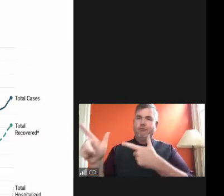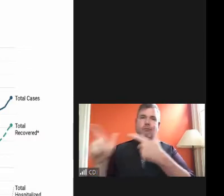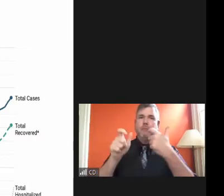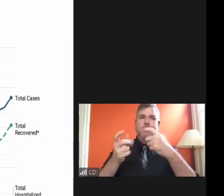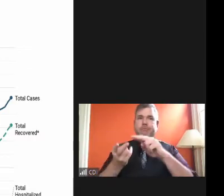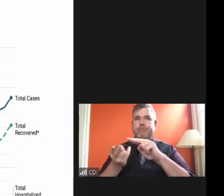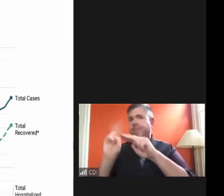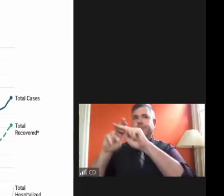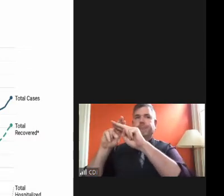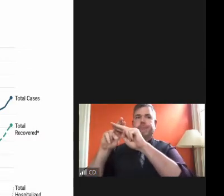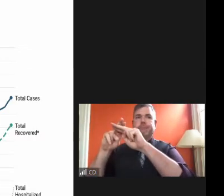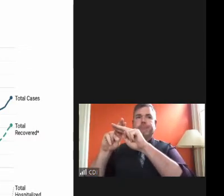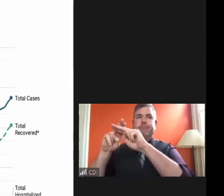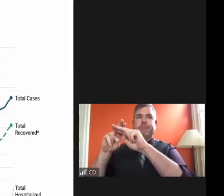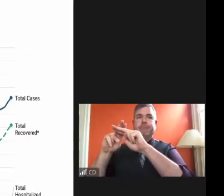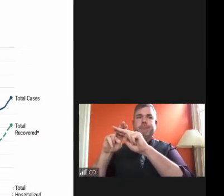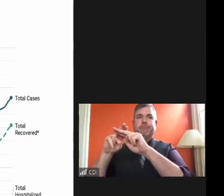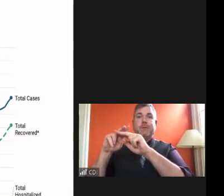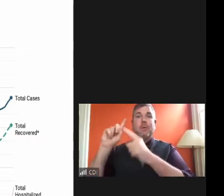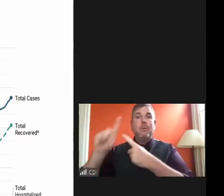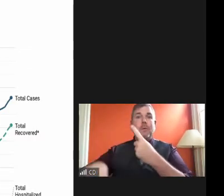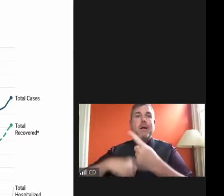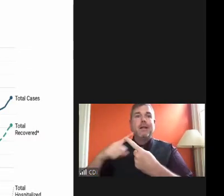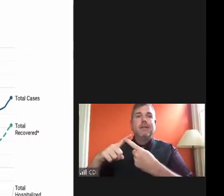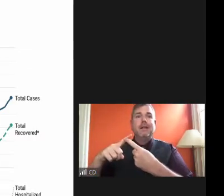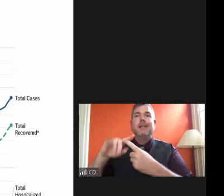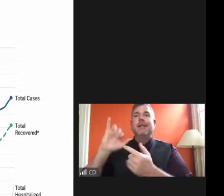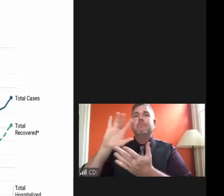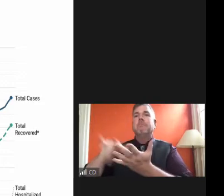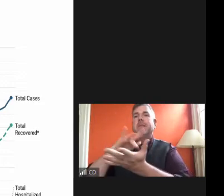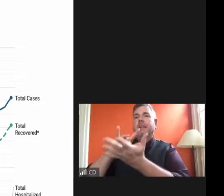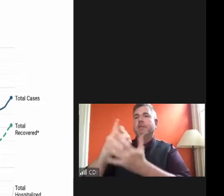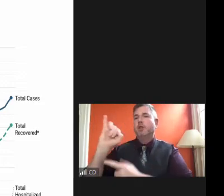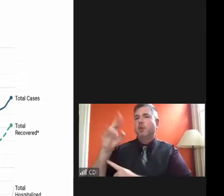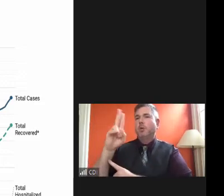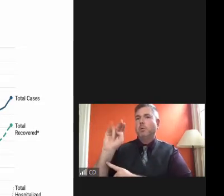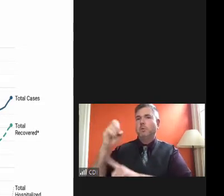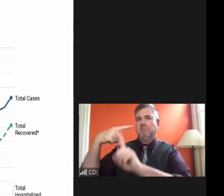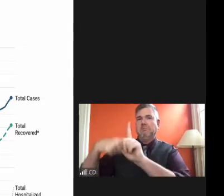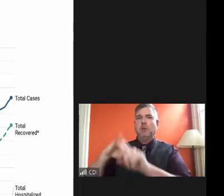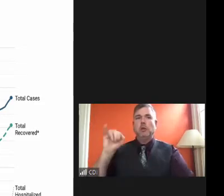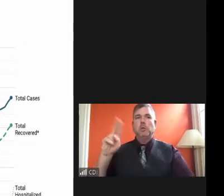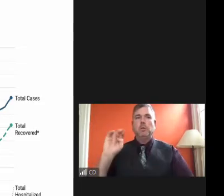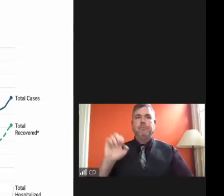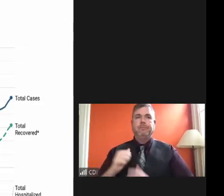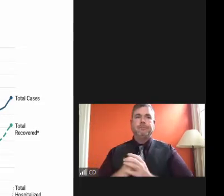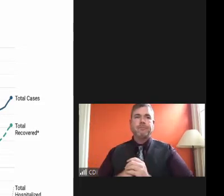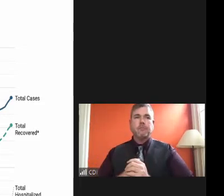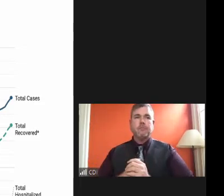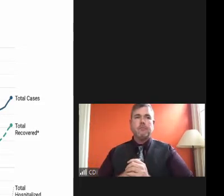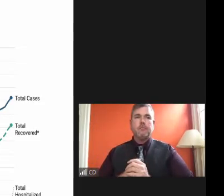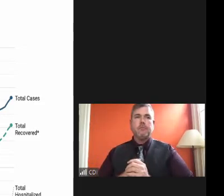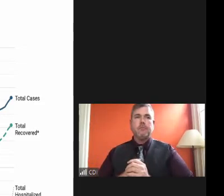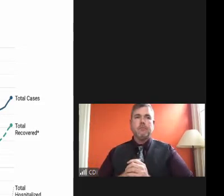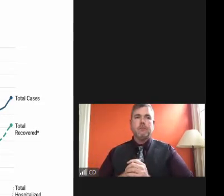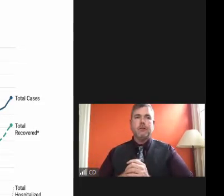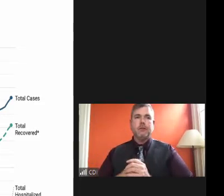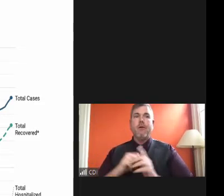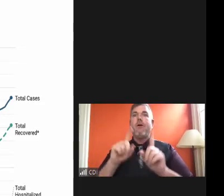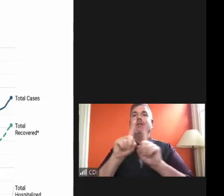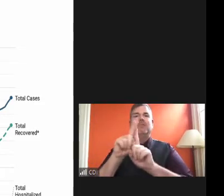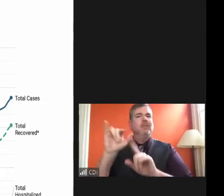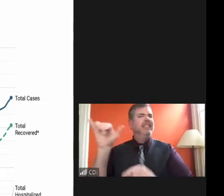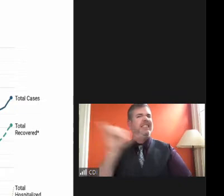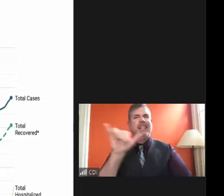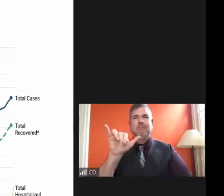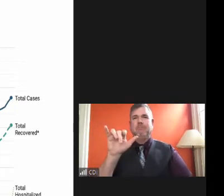region and the state. Importantly, the bottom yellow dotted line